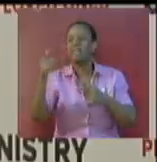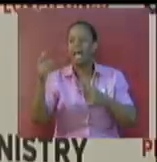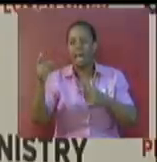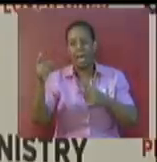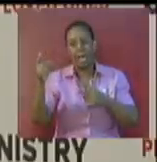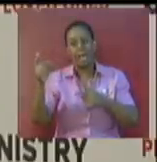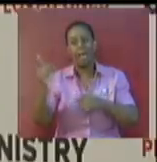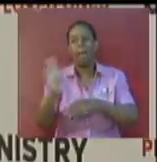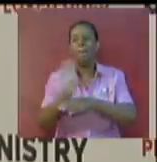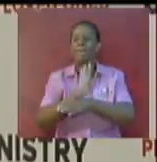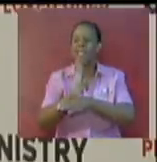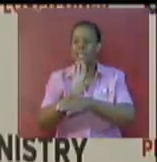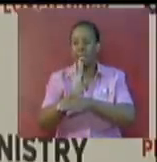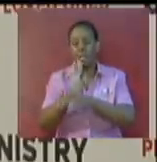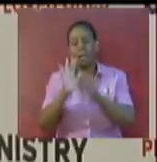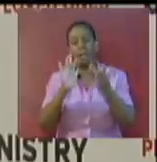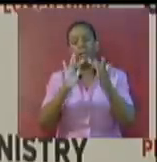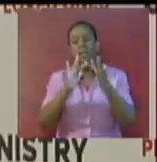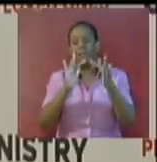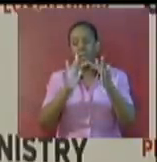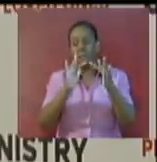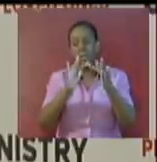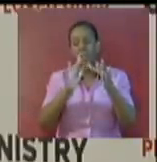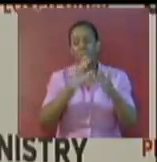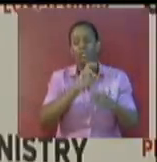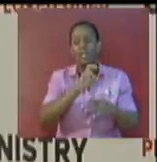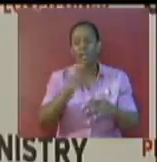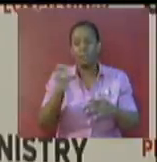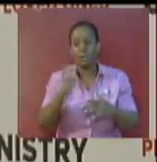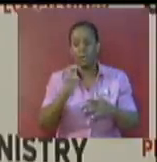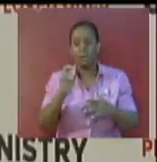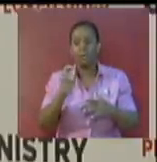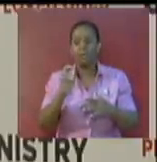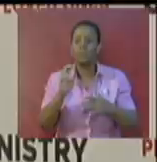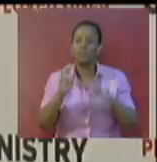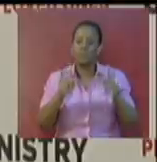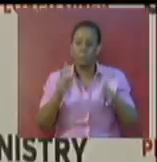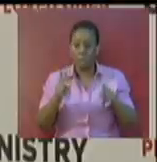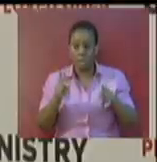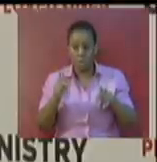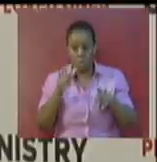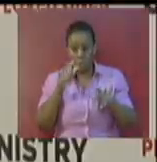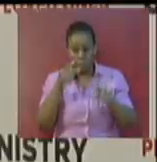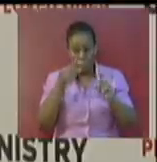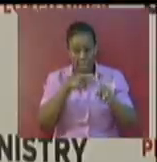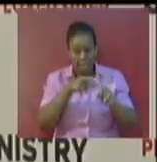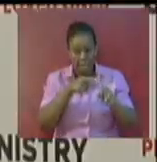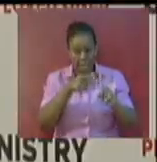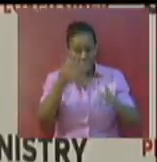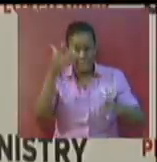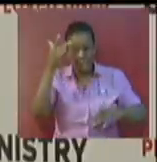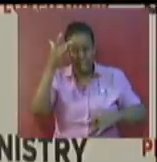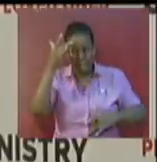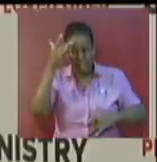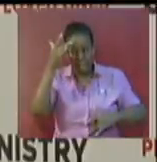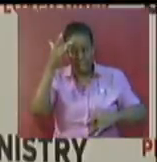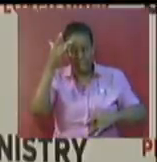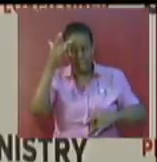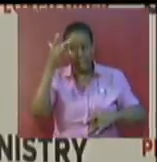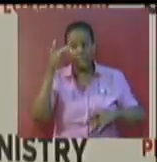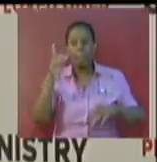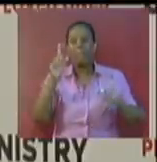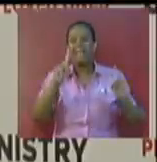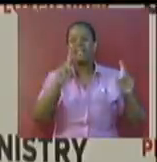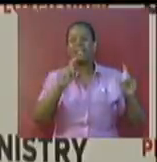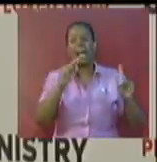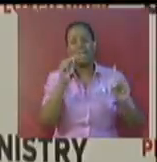tracing mechanism of possible exposure. And then depending on the degree of exposure, we'll advise on sanitizing and closing